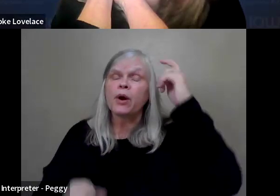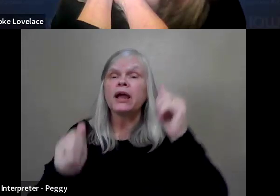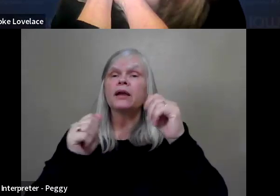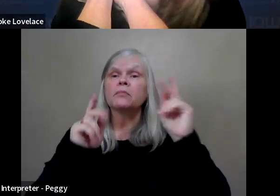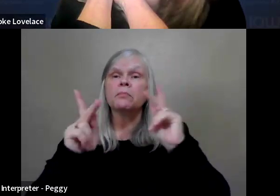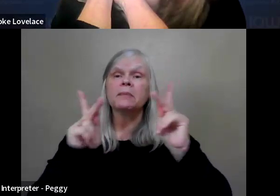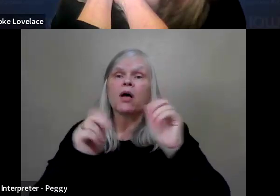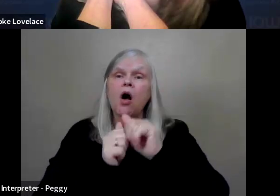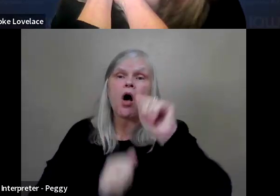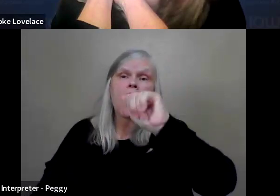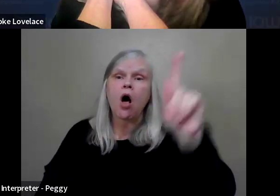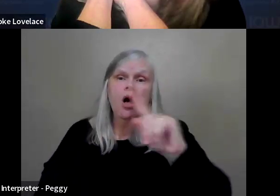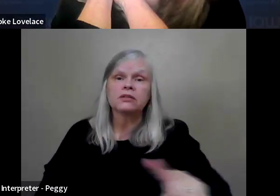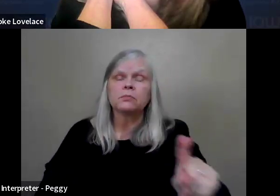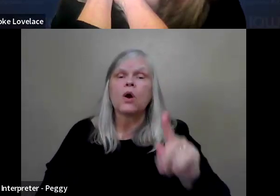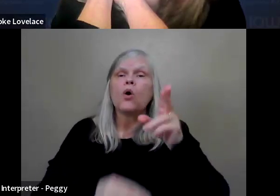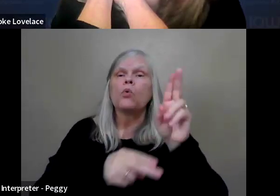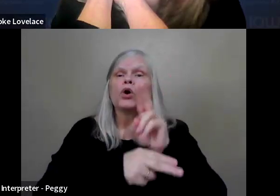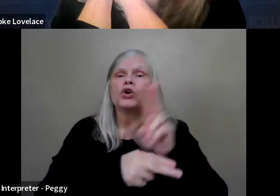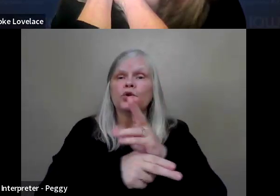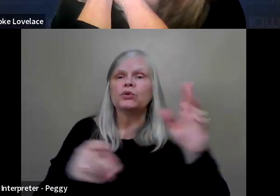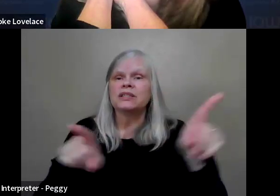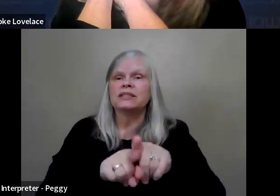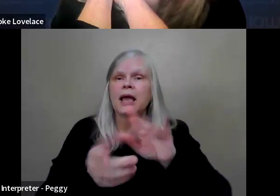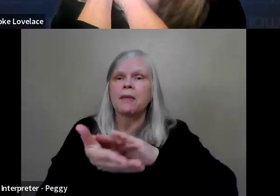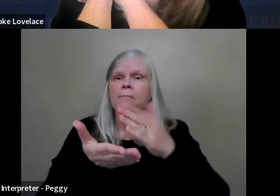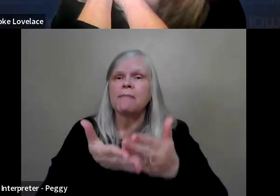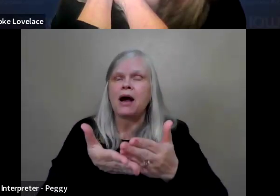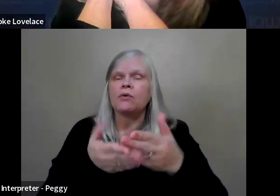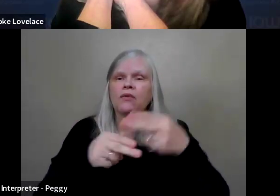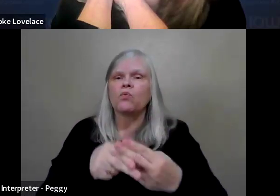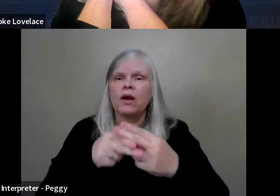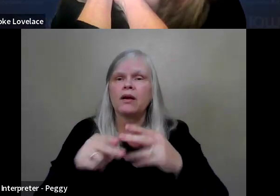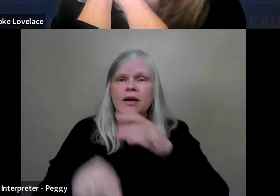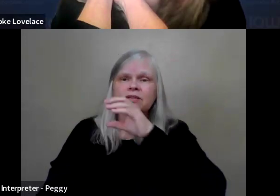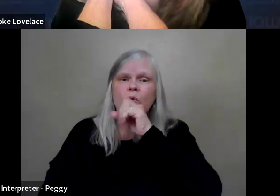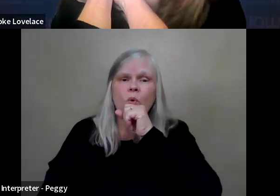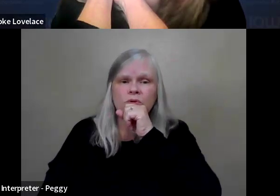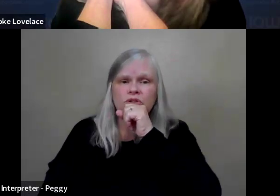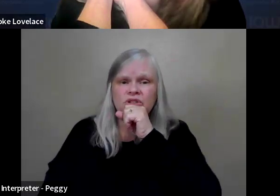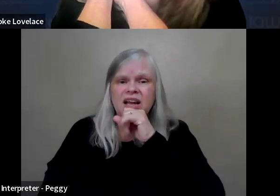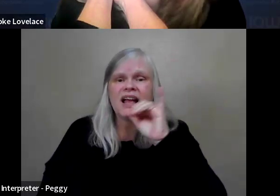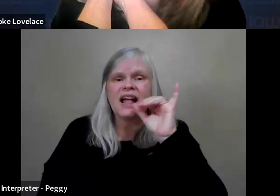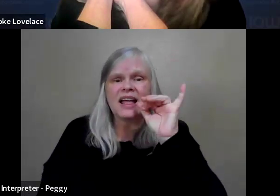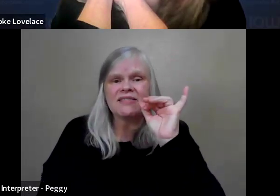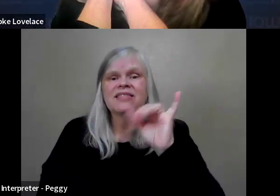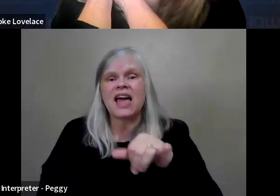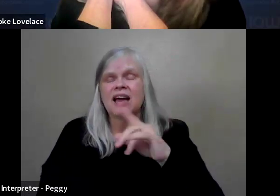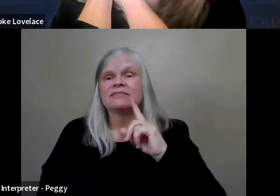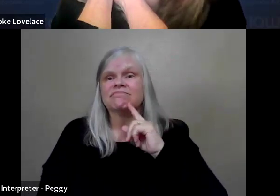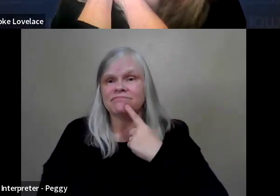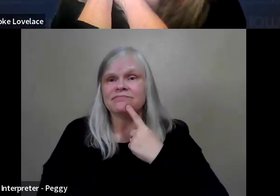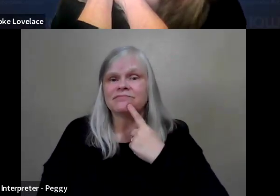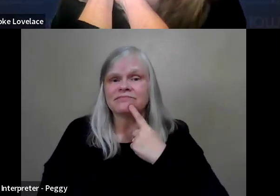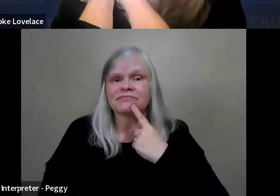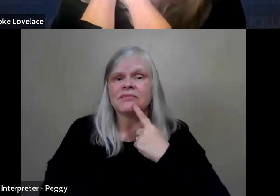will lose about the same amount of weight as an orange, which is definitely significant. So again, we show this to